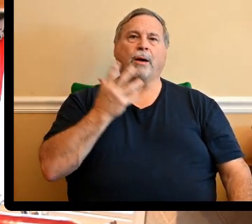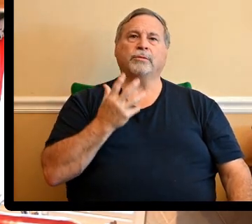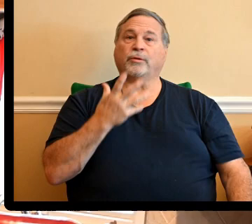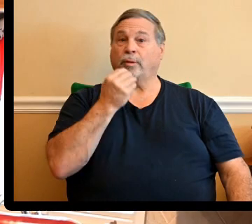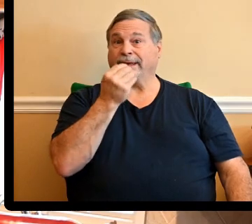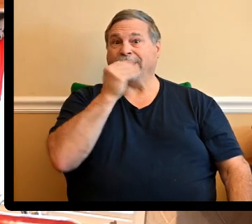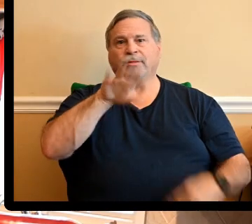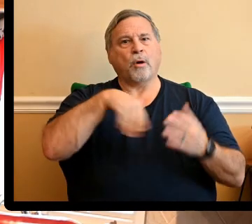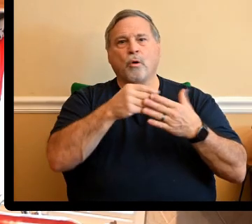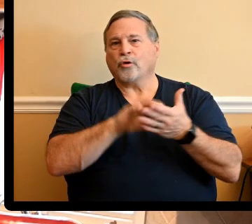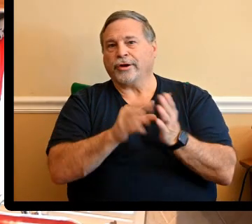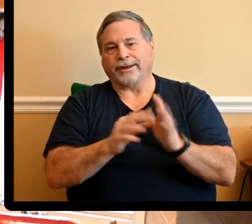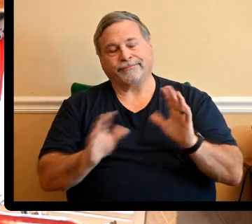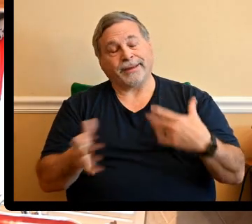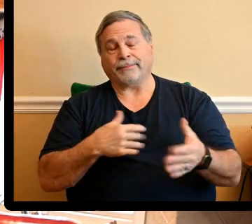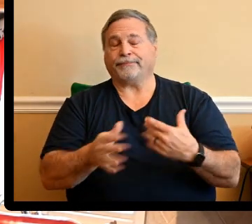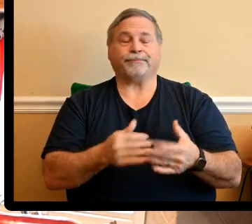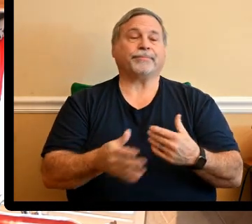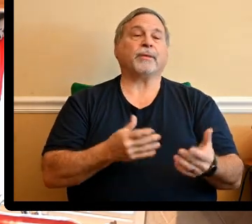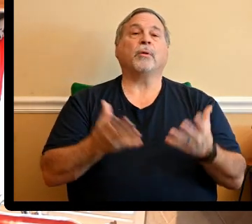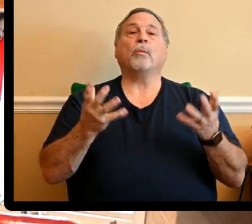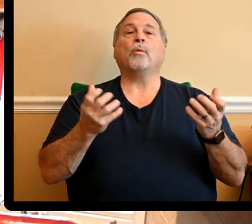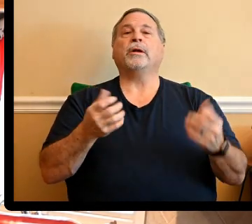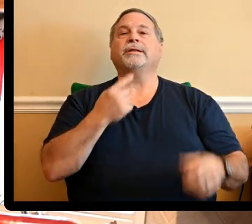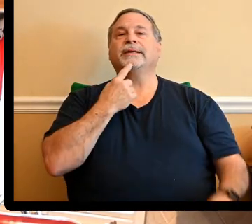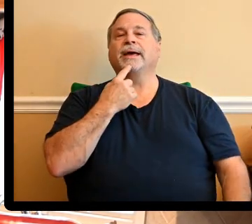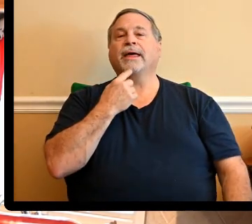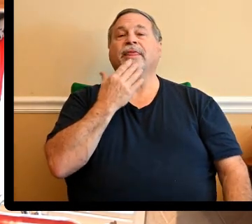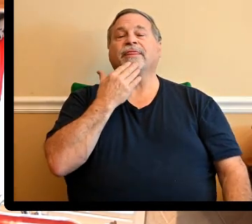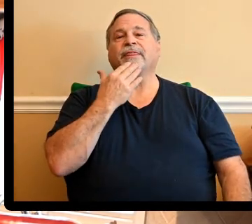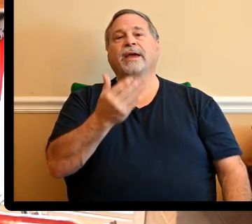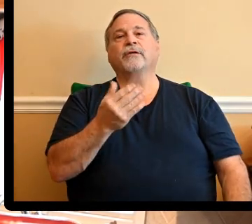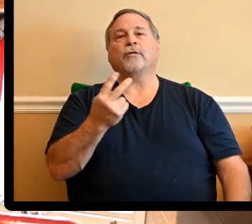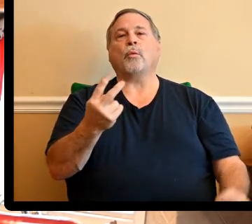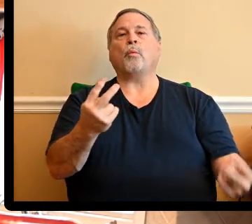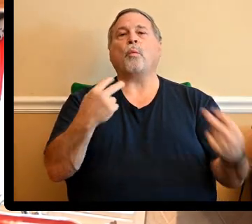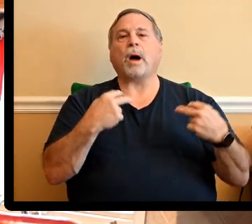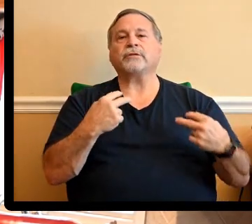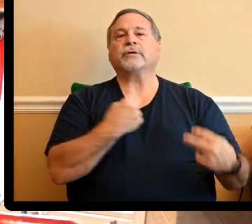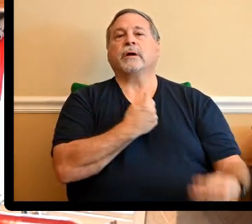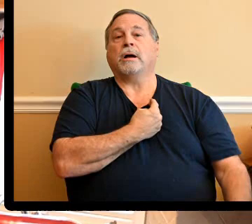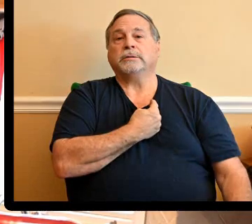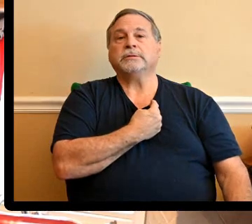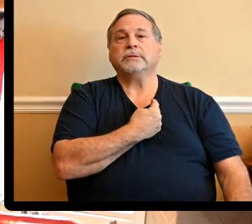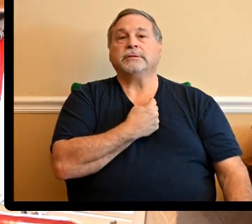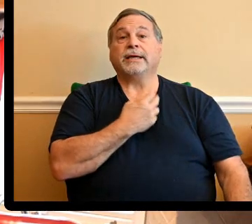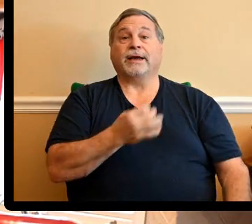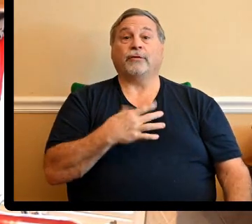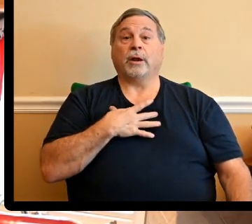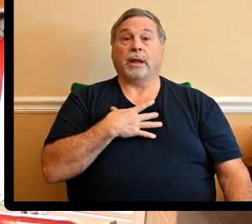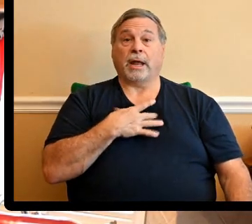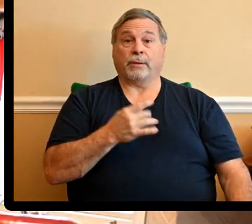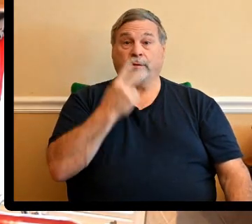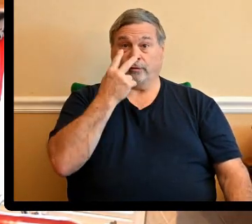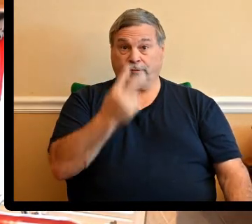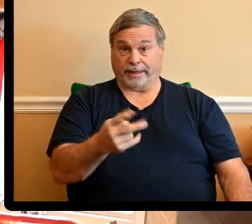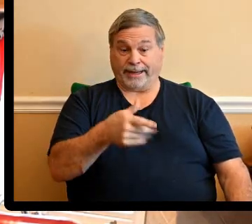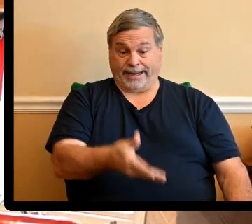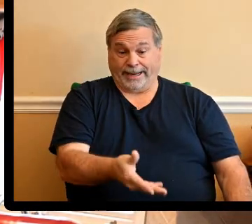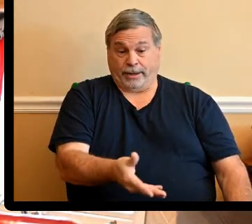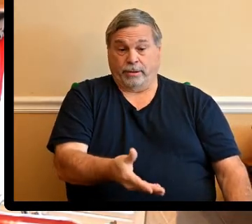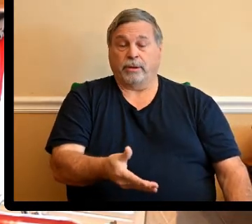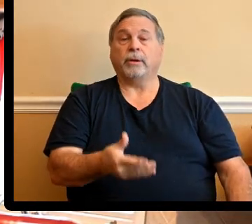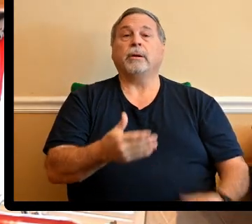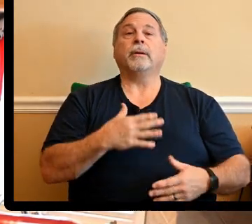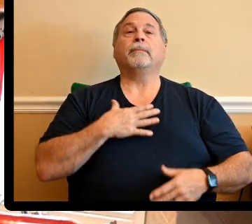wow, just want to eat the whole cookie. Anyway, we want to just say we thank you for watching us. If you like what you're